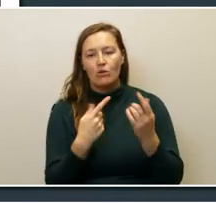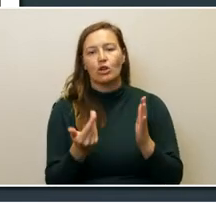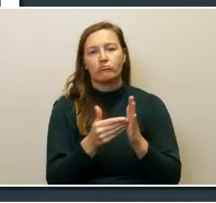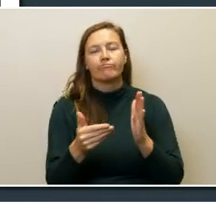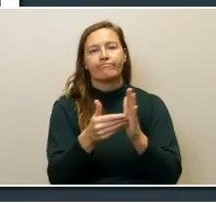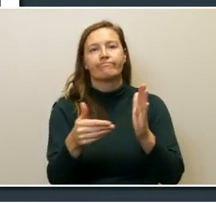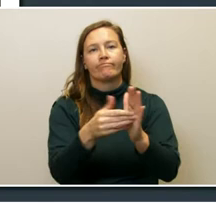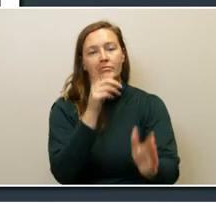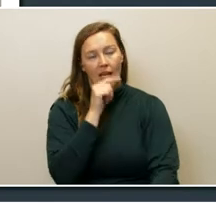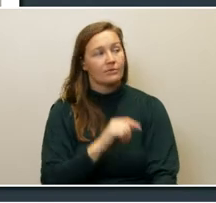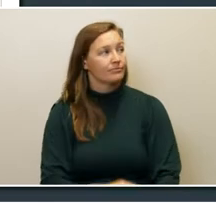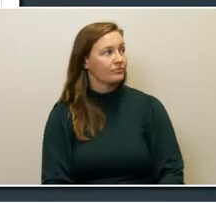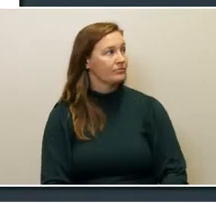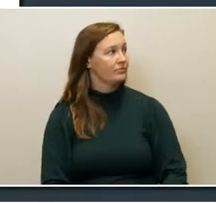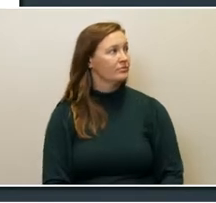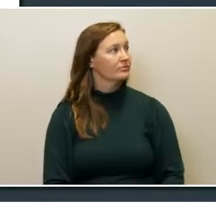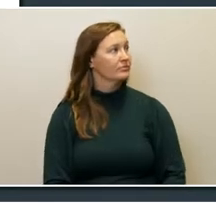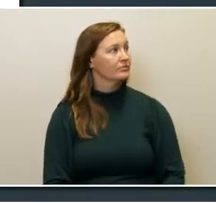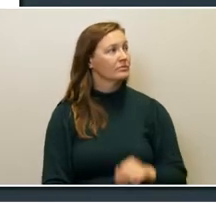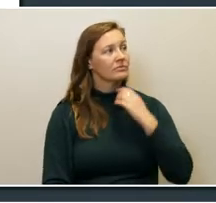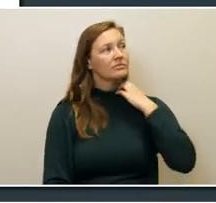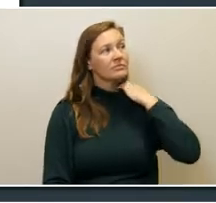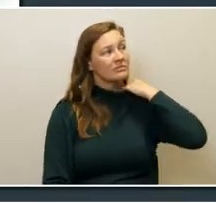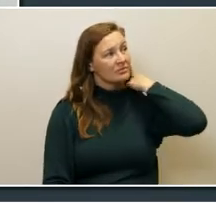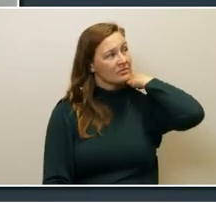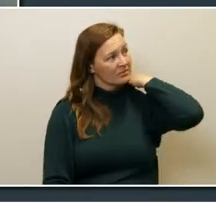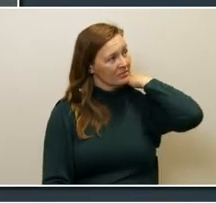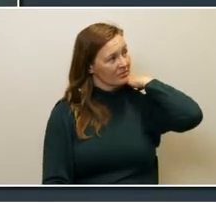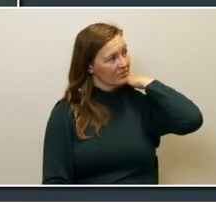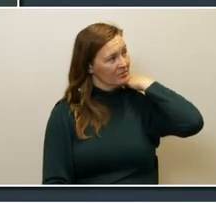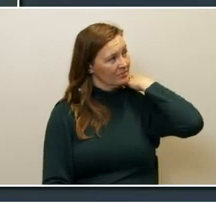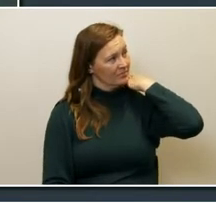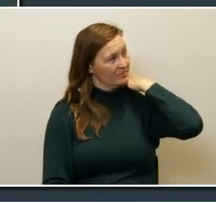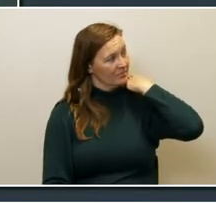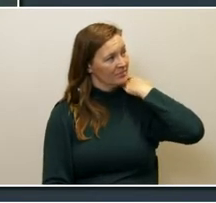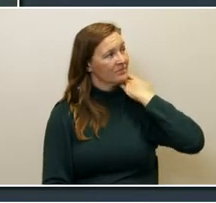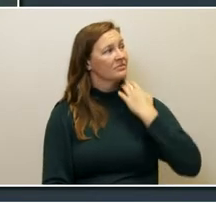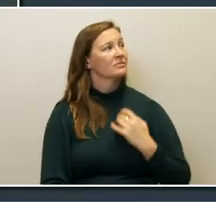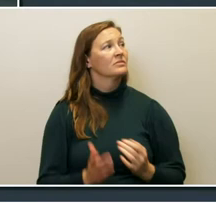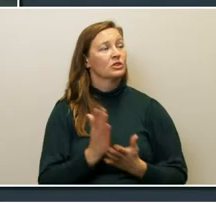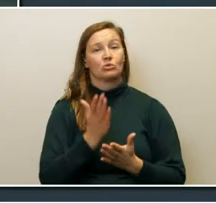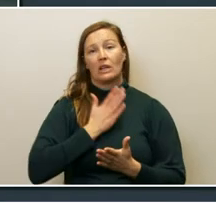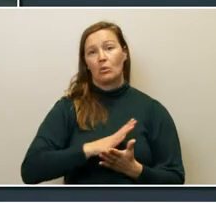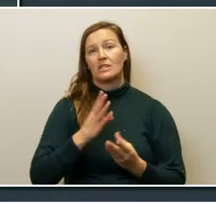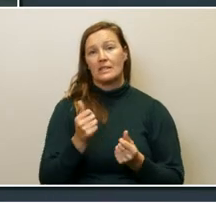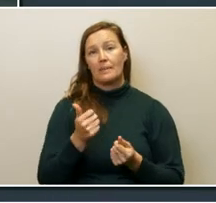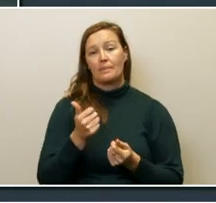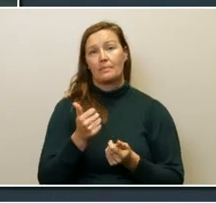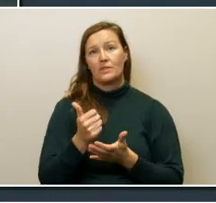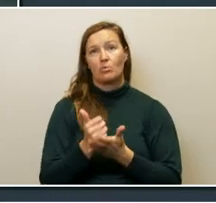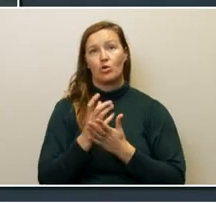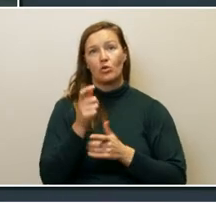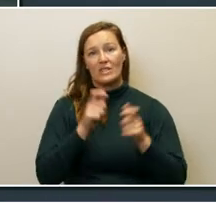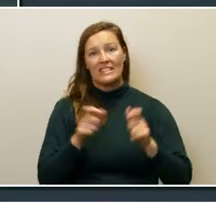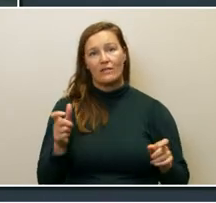to put it in there. So just to think, we'd like some support for civil works as